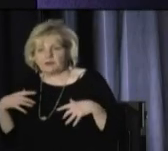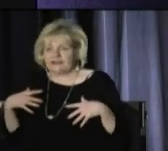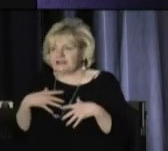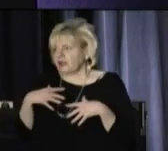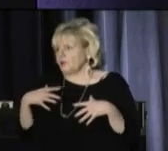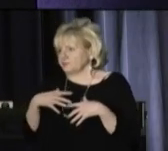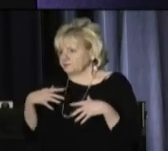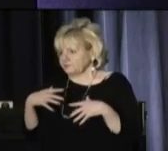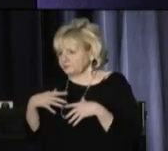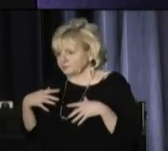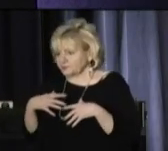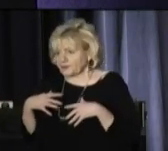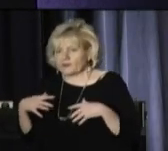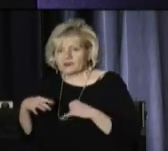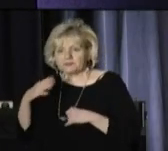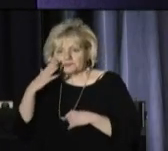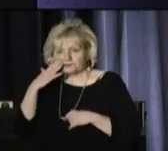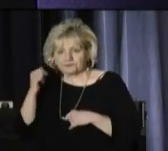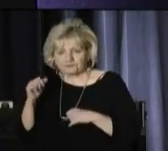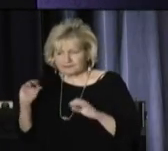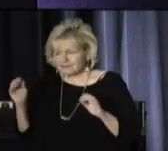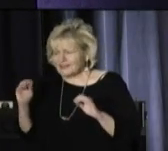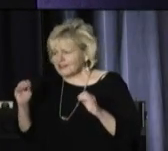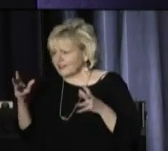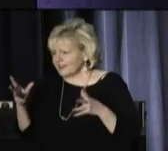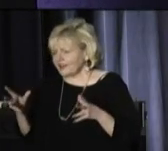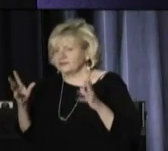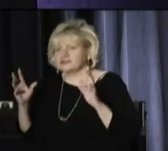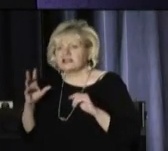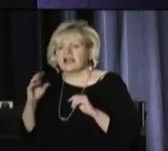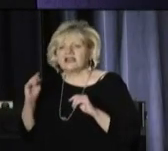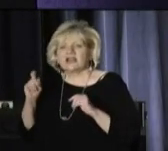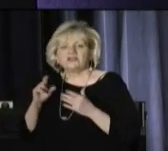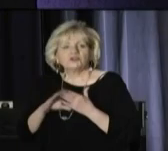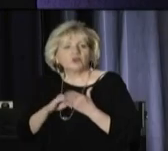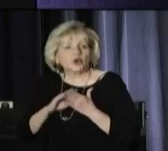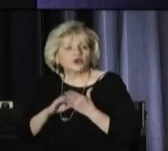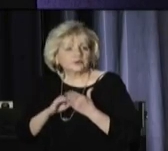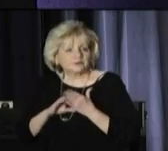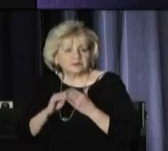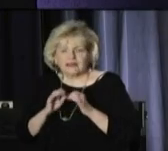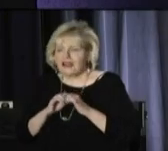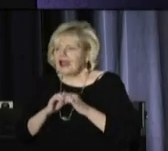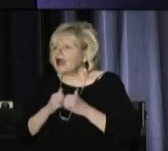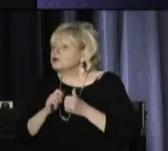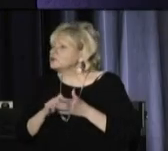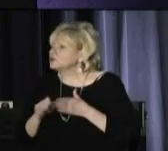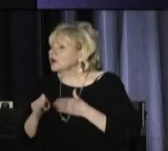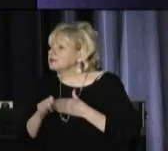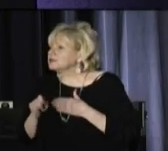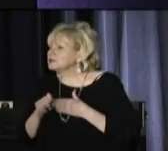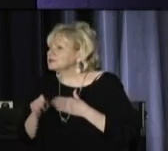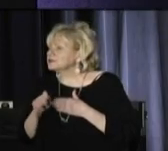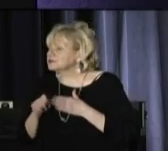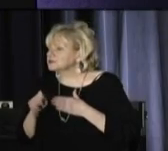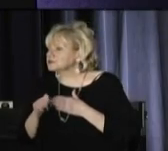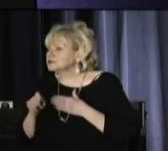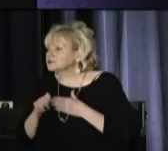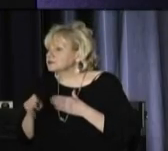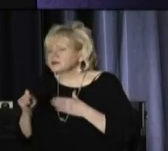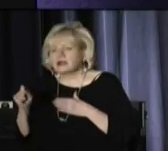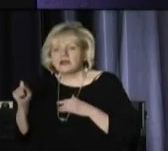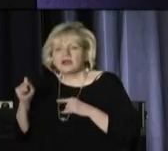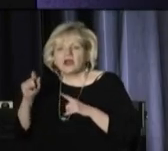at, there's nothing left. And then having to relearn how to write out of a love for the